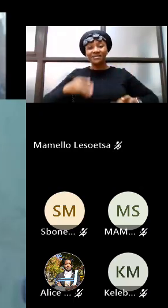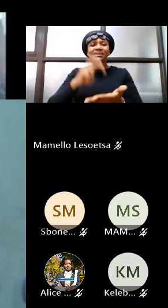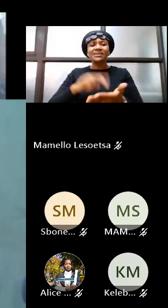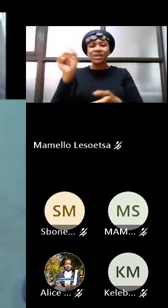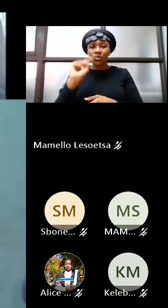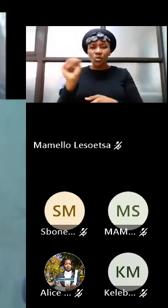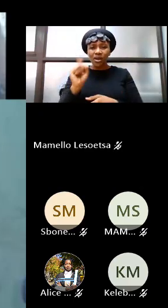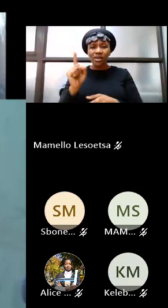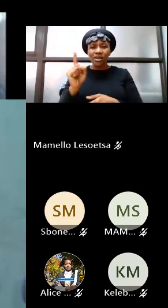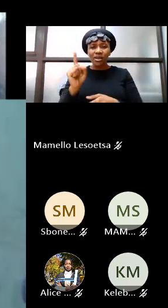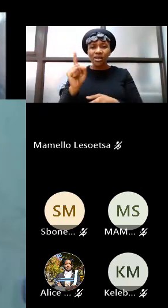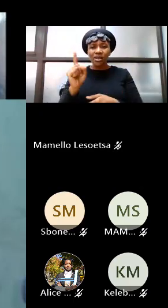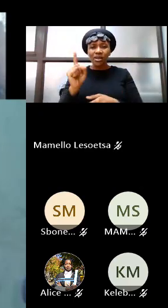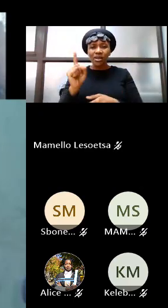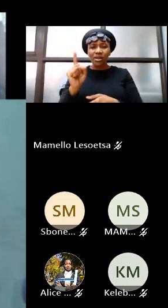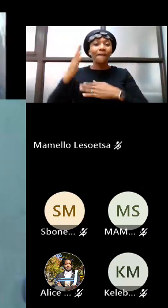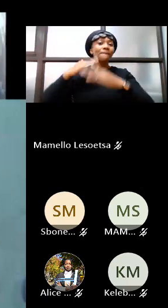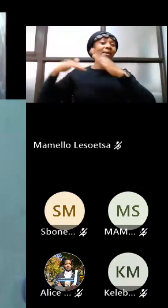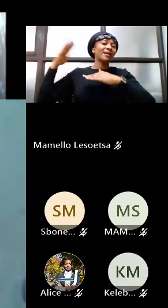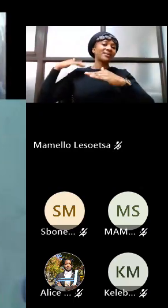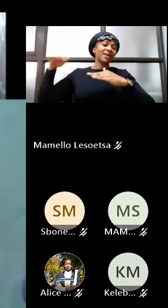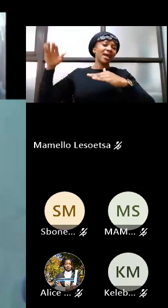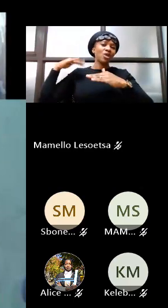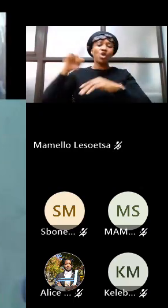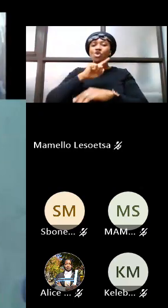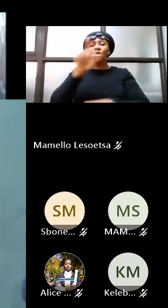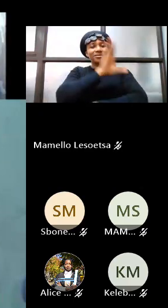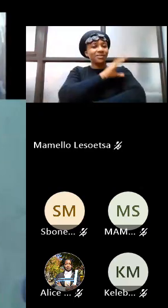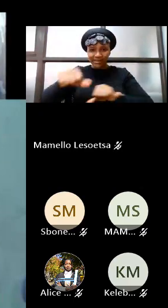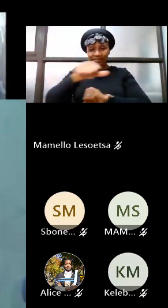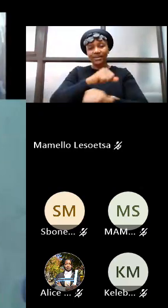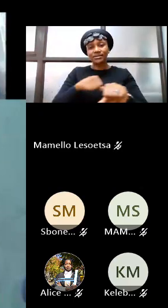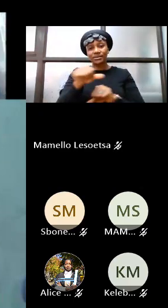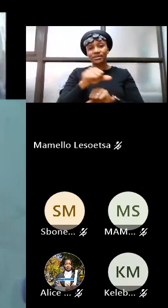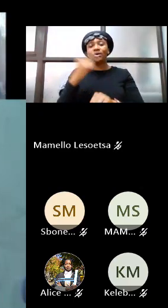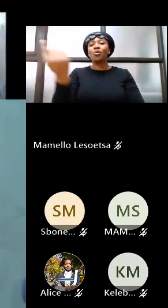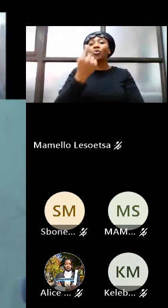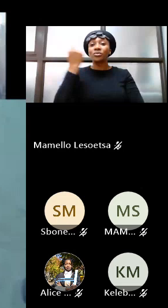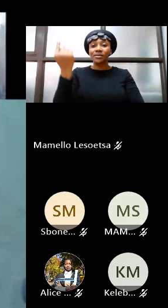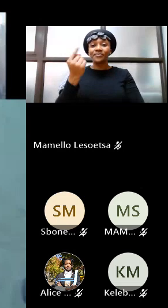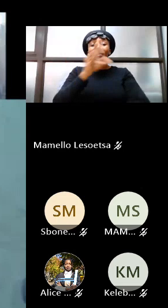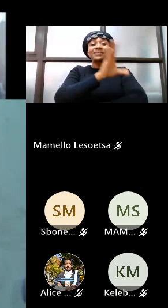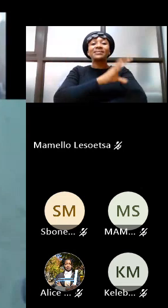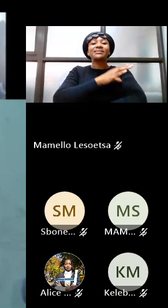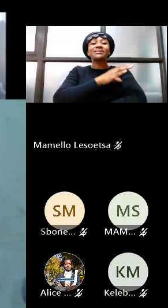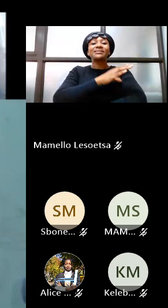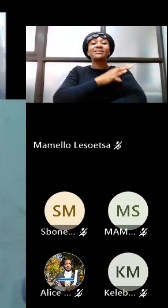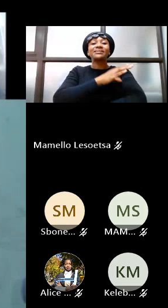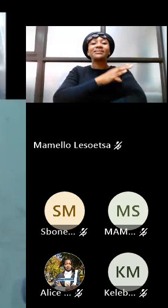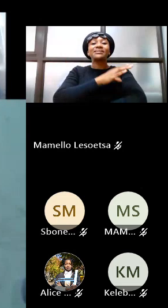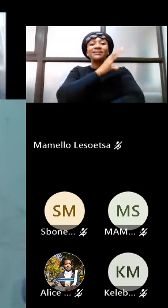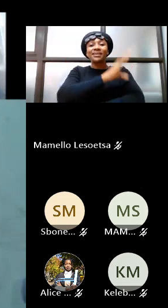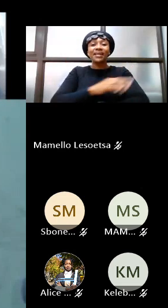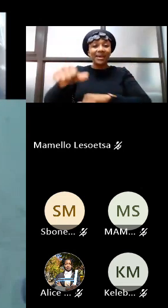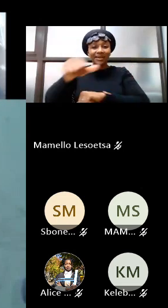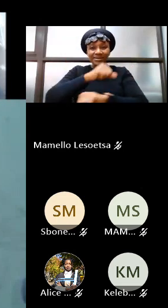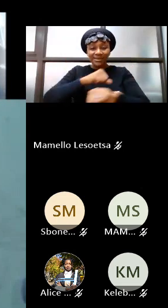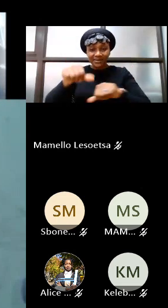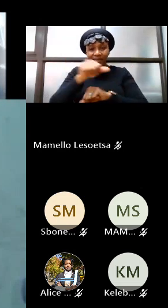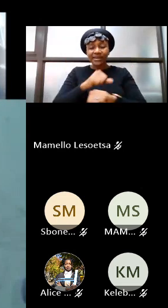more background than a clinical assessment would give you. Yeah, clinical assessment is being done anyhow if you are